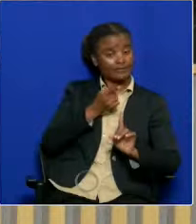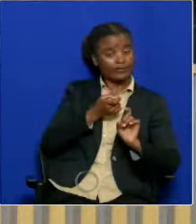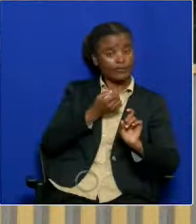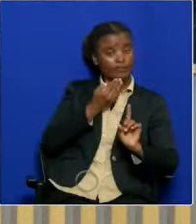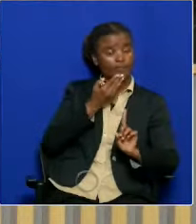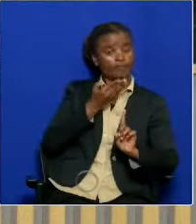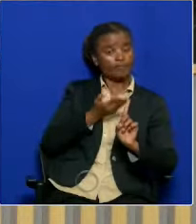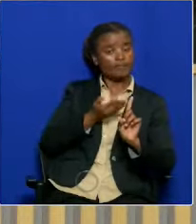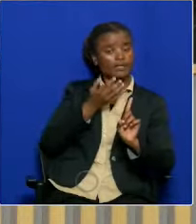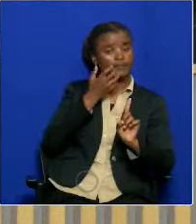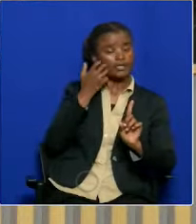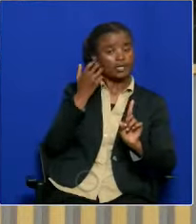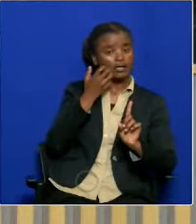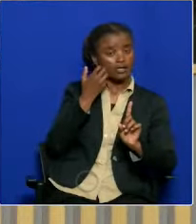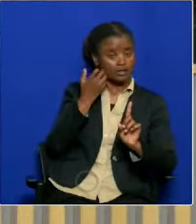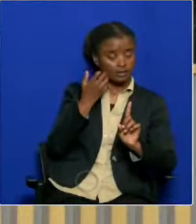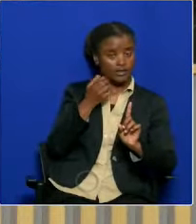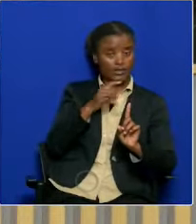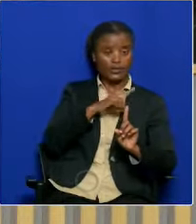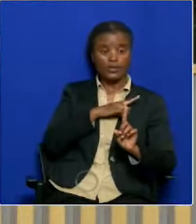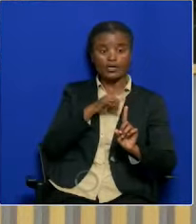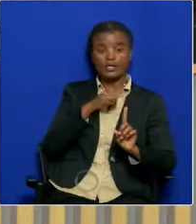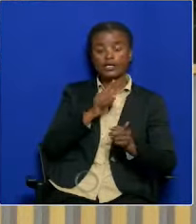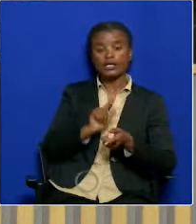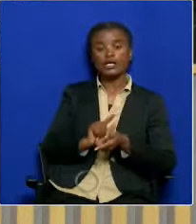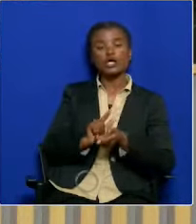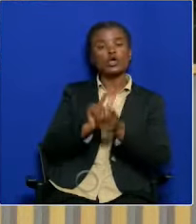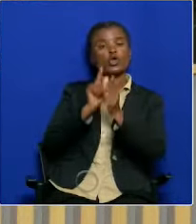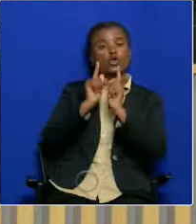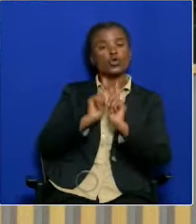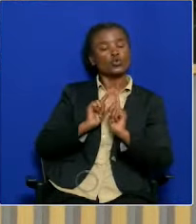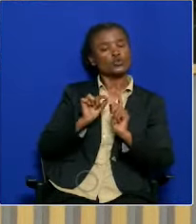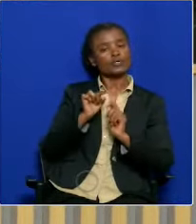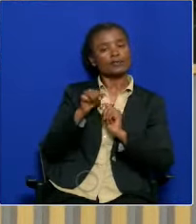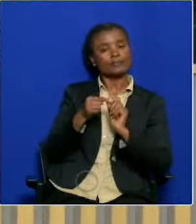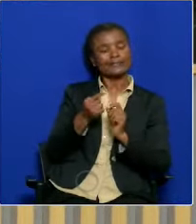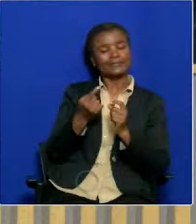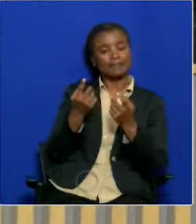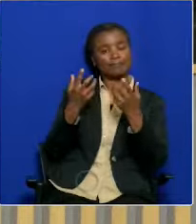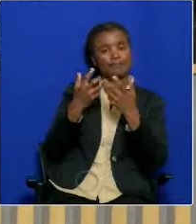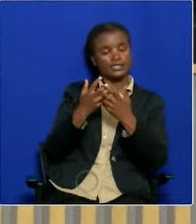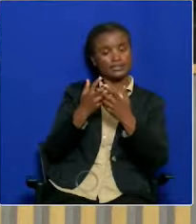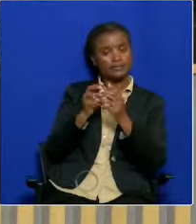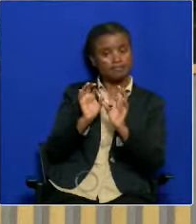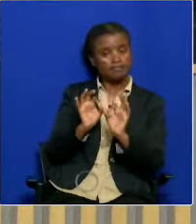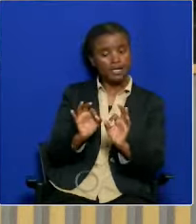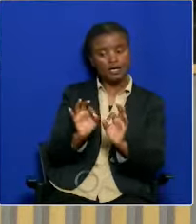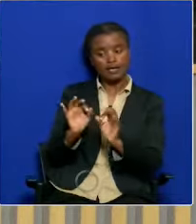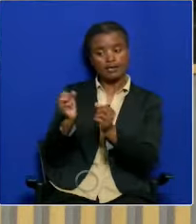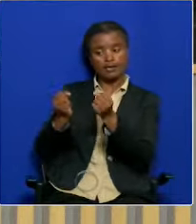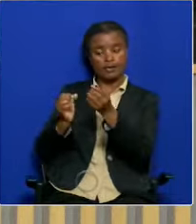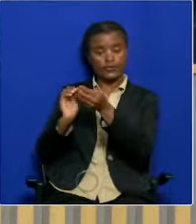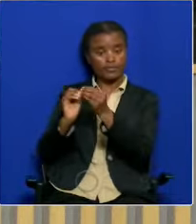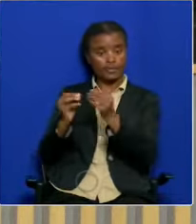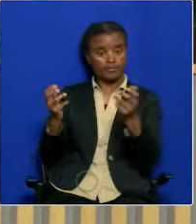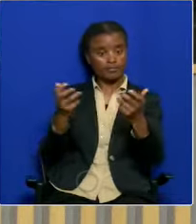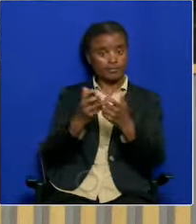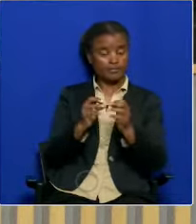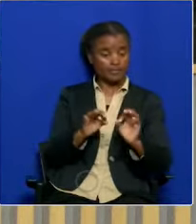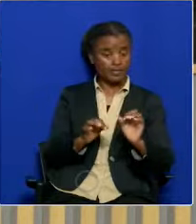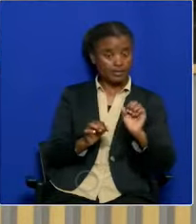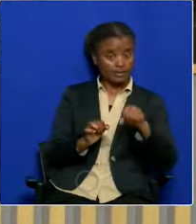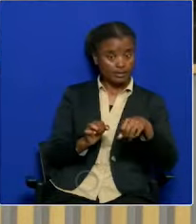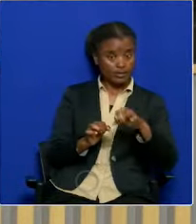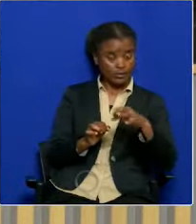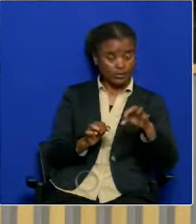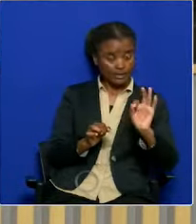The loan would have related to the actual cost of repairs. Is that correct? That's correct. Yes. That must mean